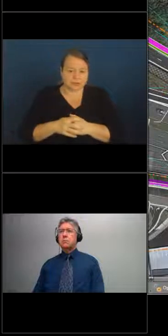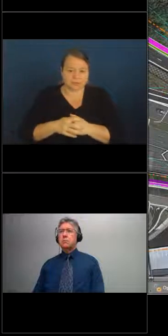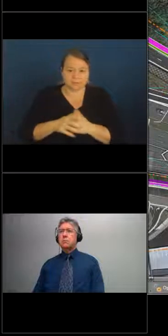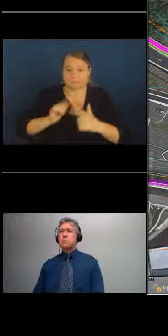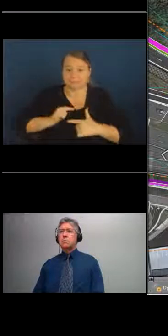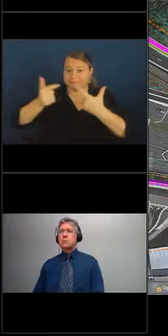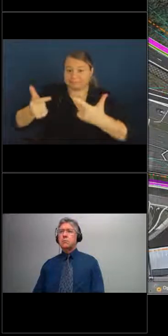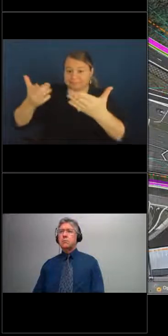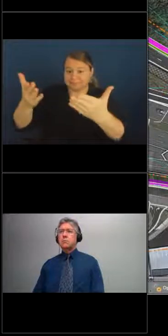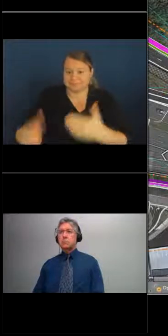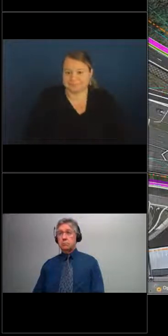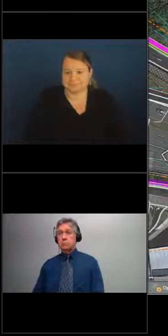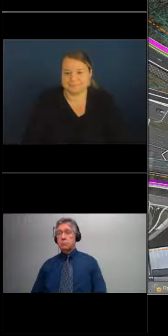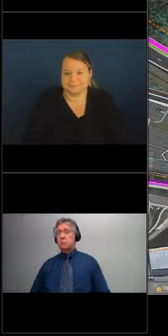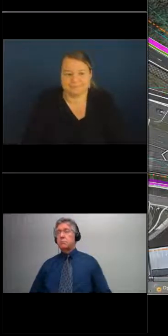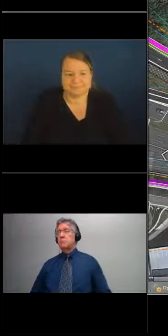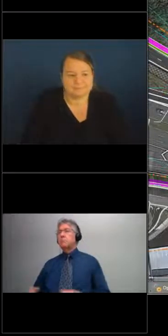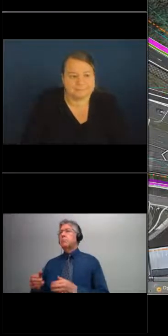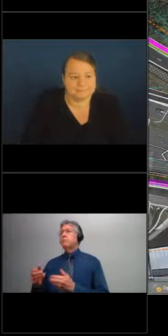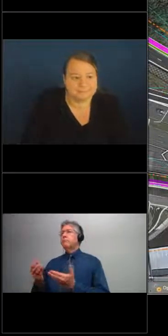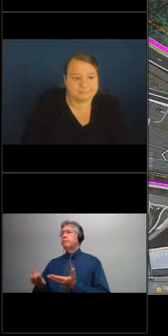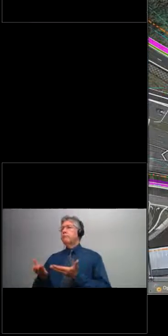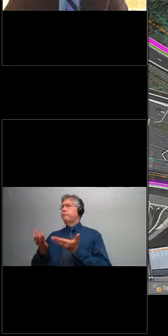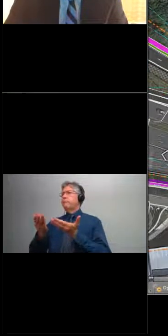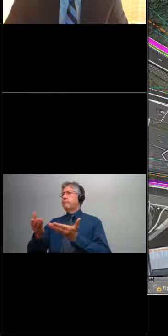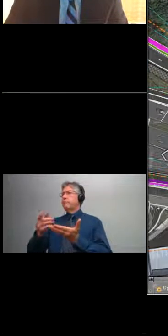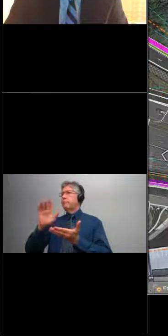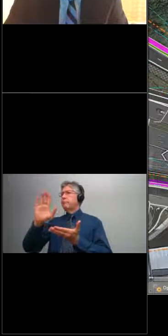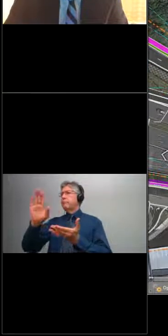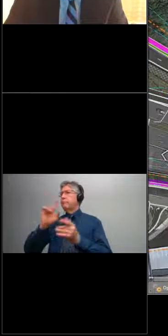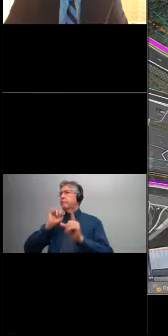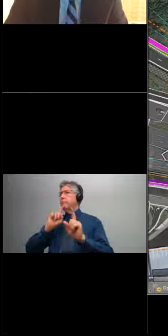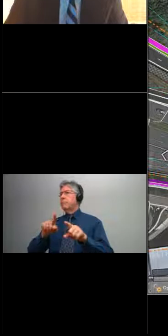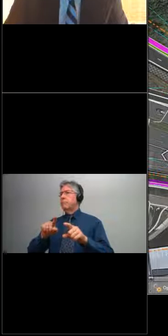So what you're telling me is to wait